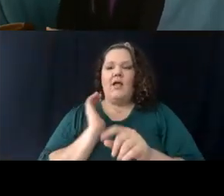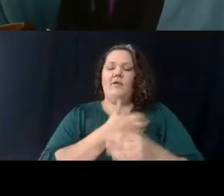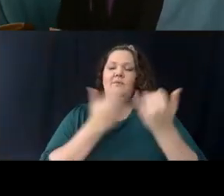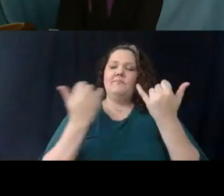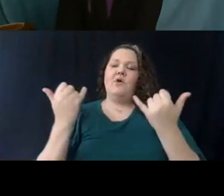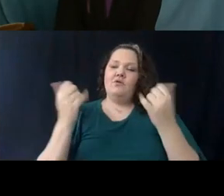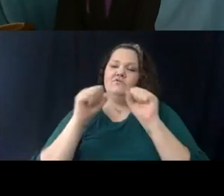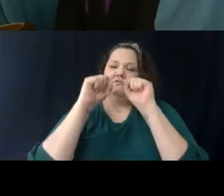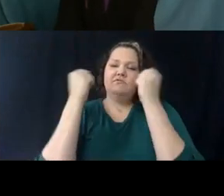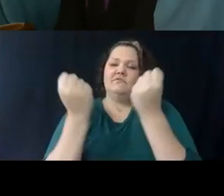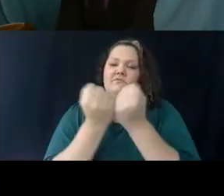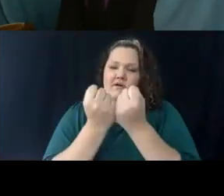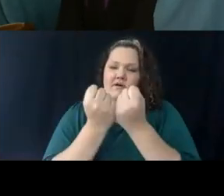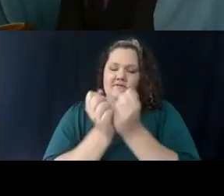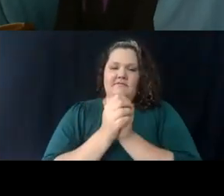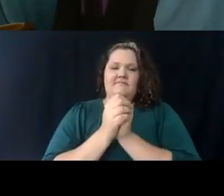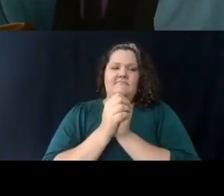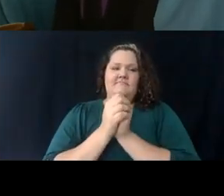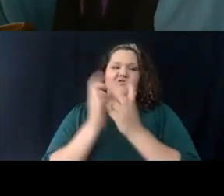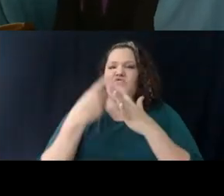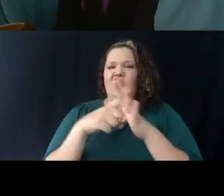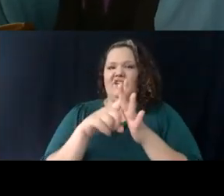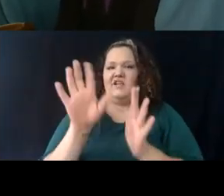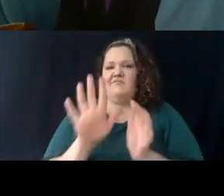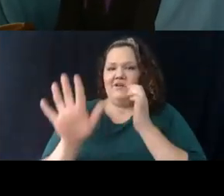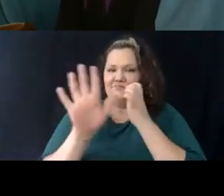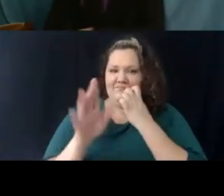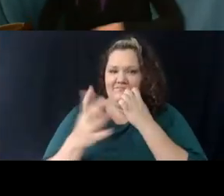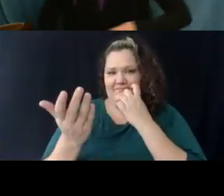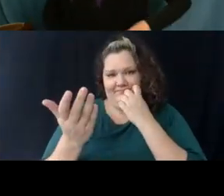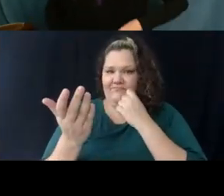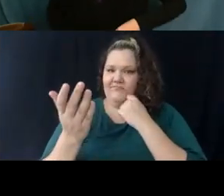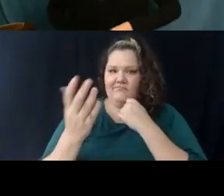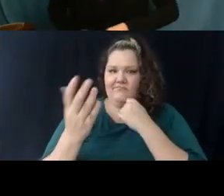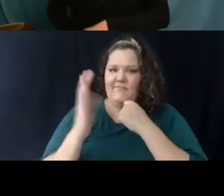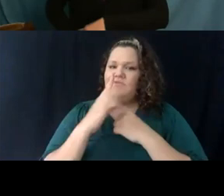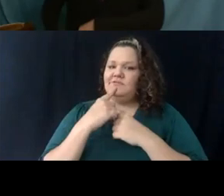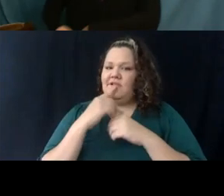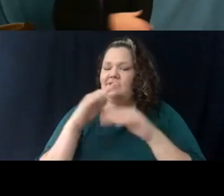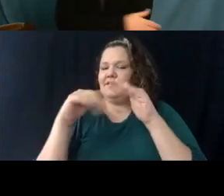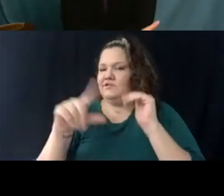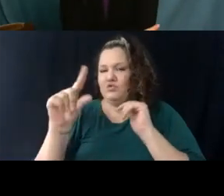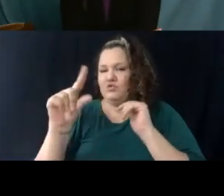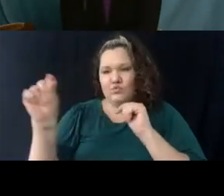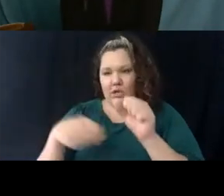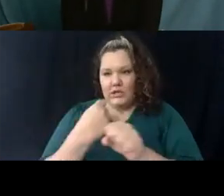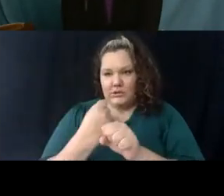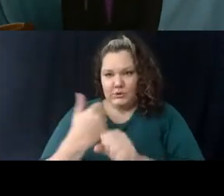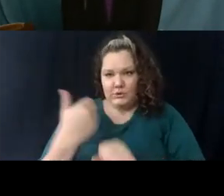So social media, definitely important. It's allowing people to connect from all over the world.